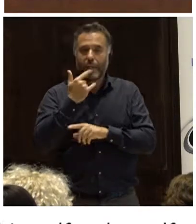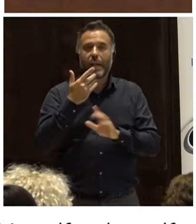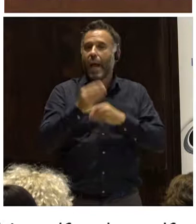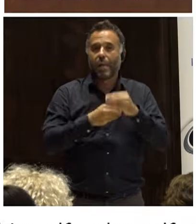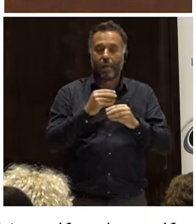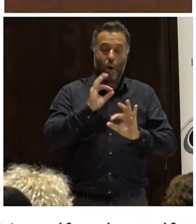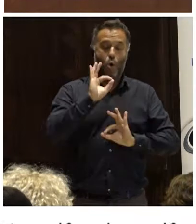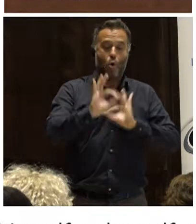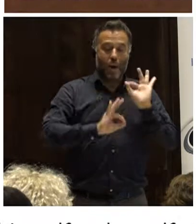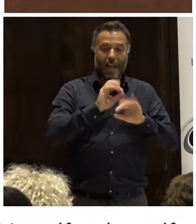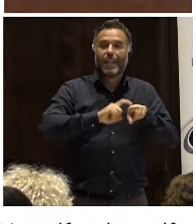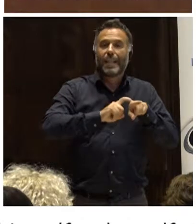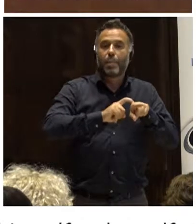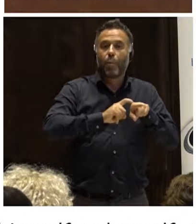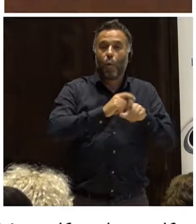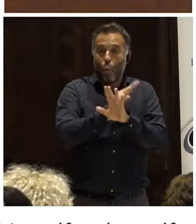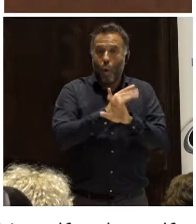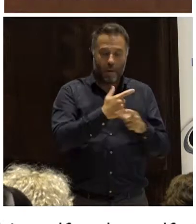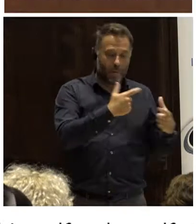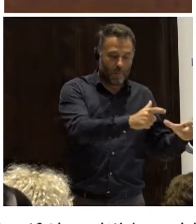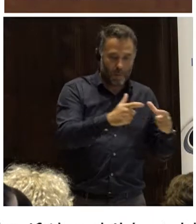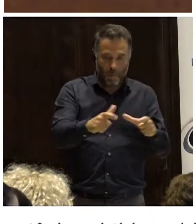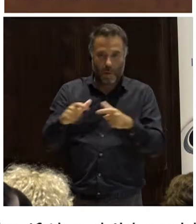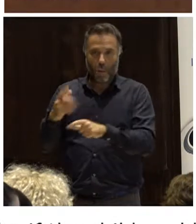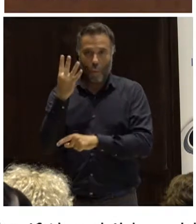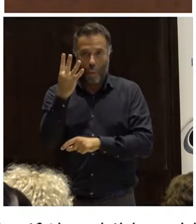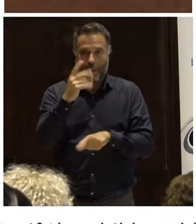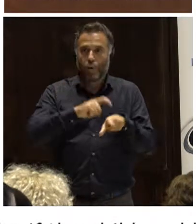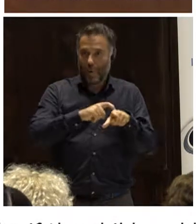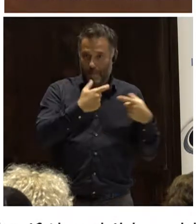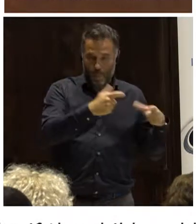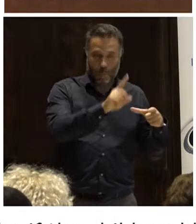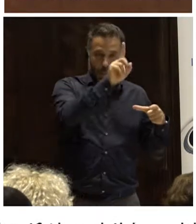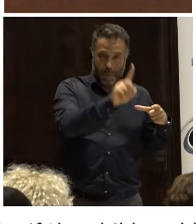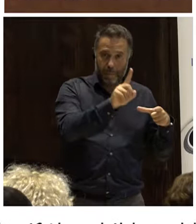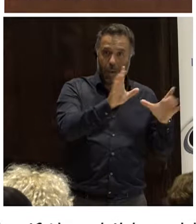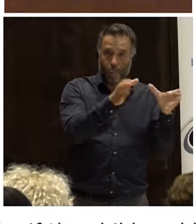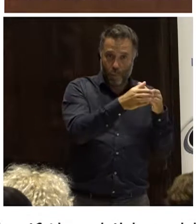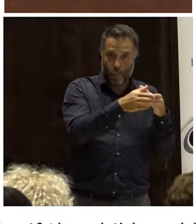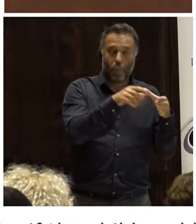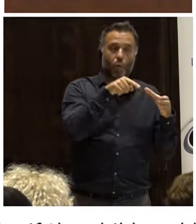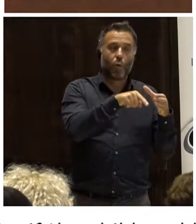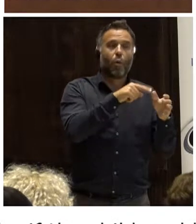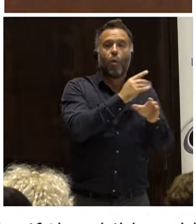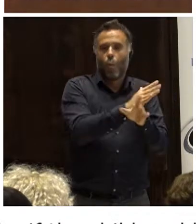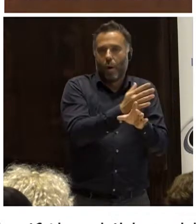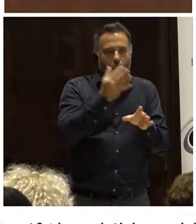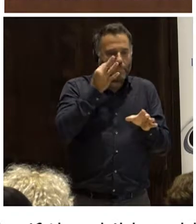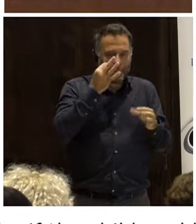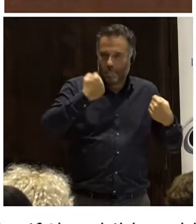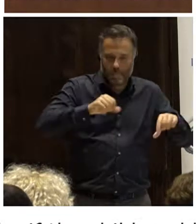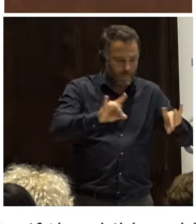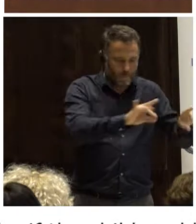studies, different types. The first one is the practice play. A practice play is the play played